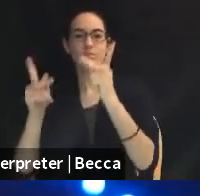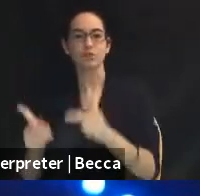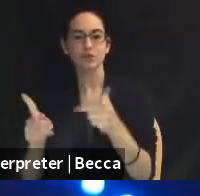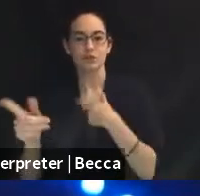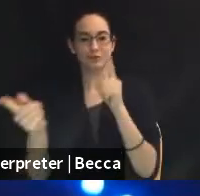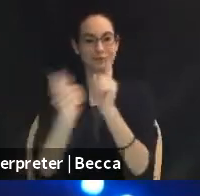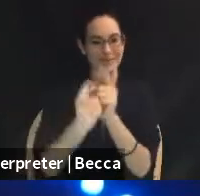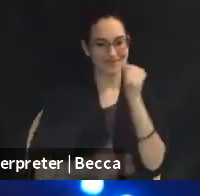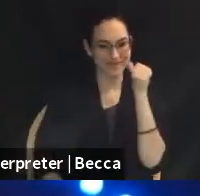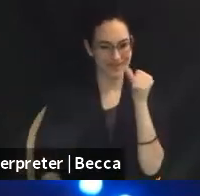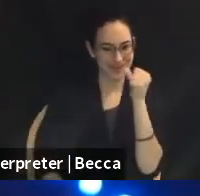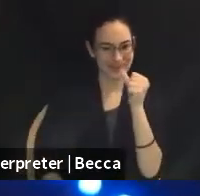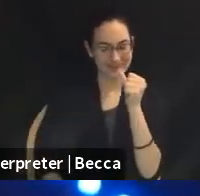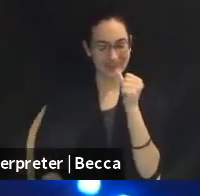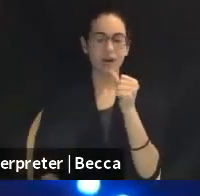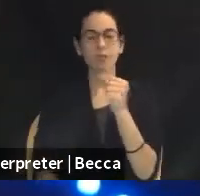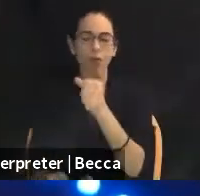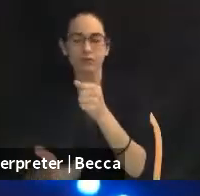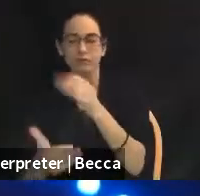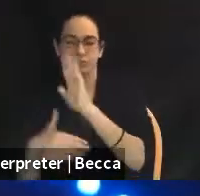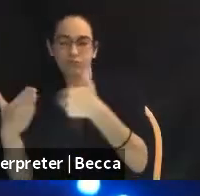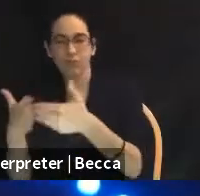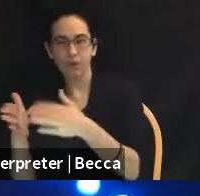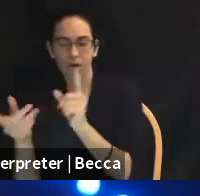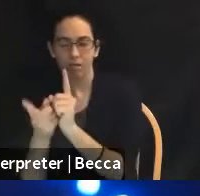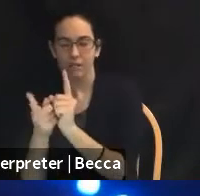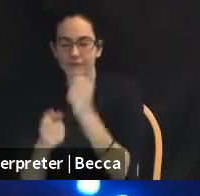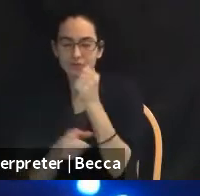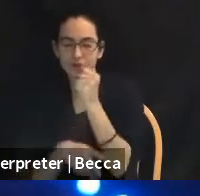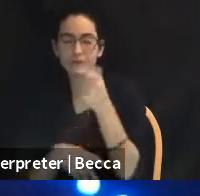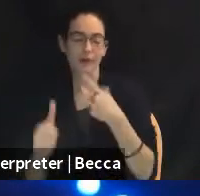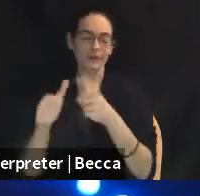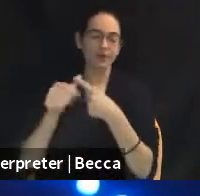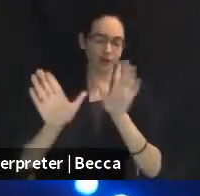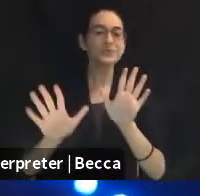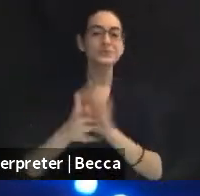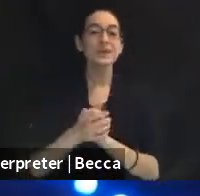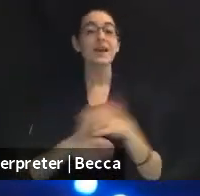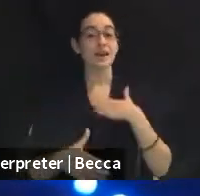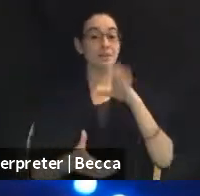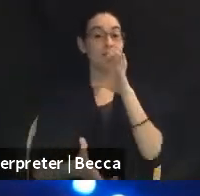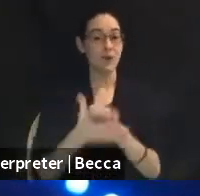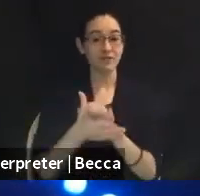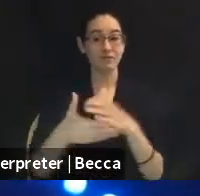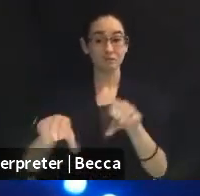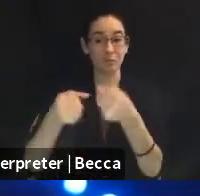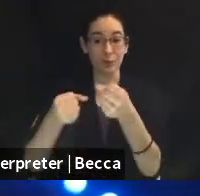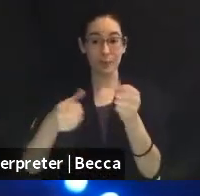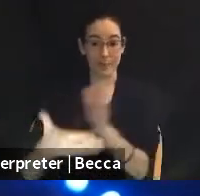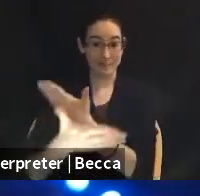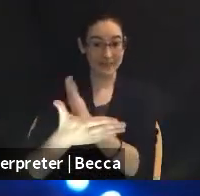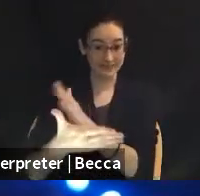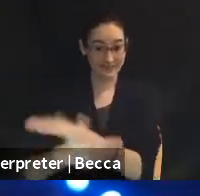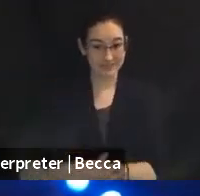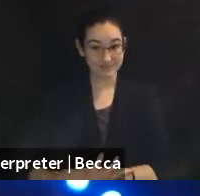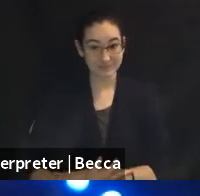girl. Well, we all met girls, but, you know, first one to, like, meet the girl. And my wife broke up the band. She was Yoko Ono.